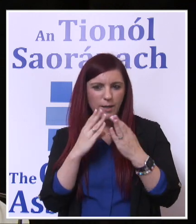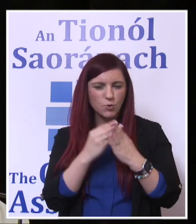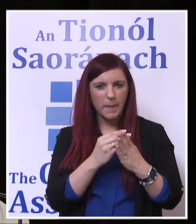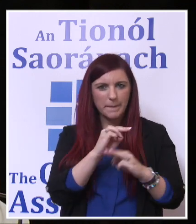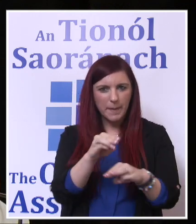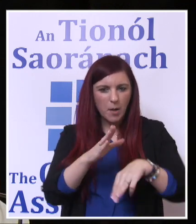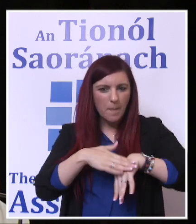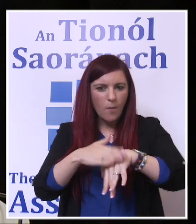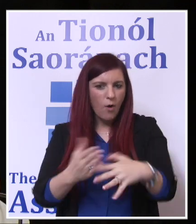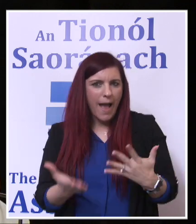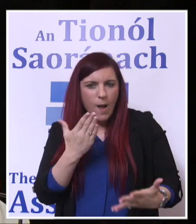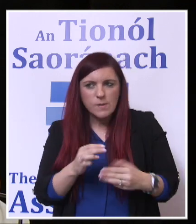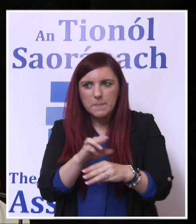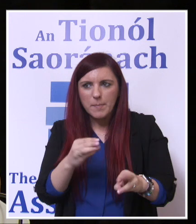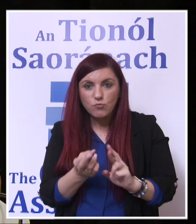they react